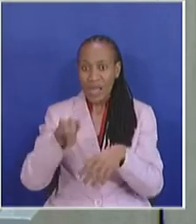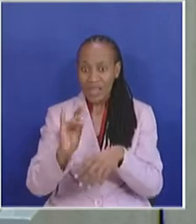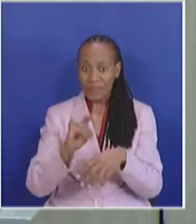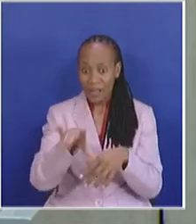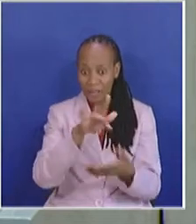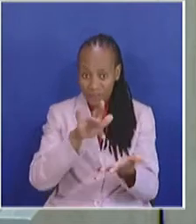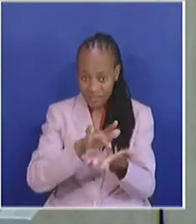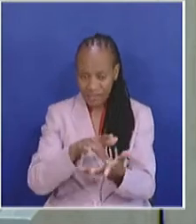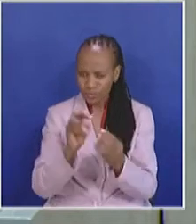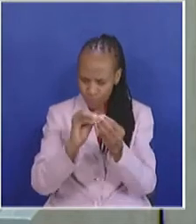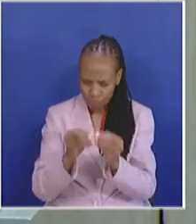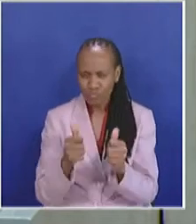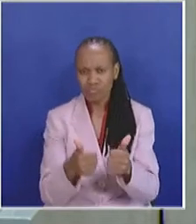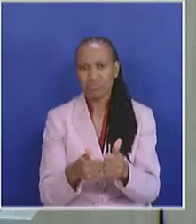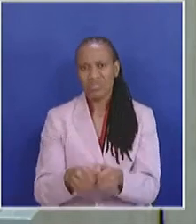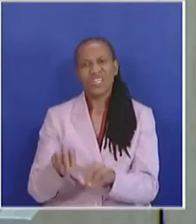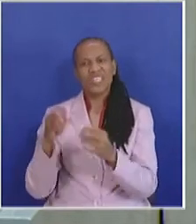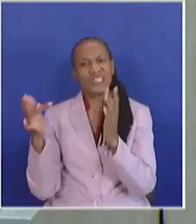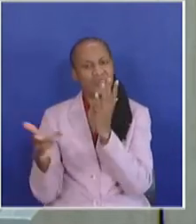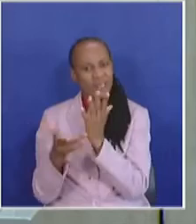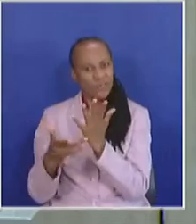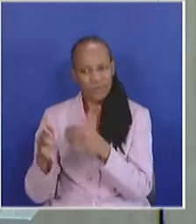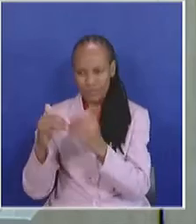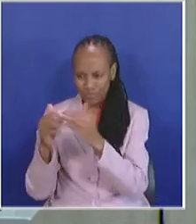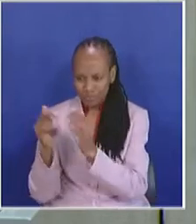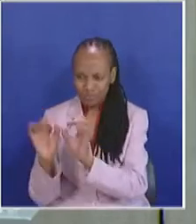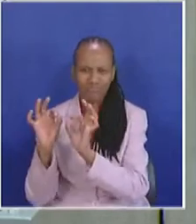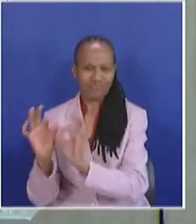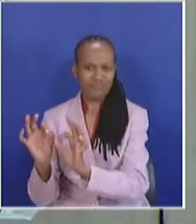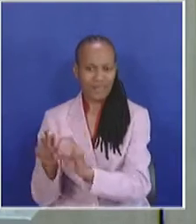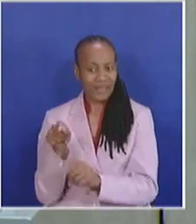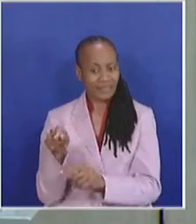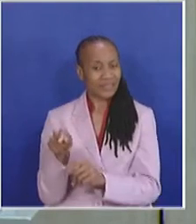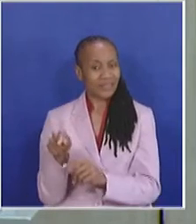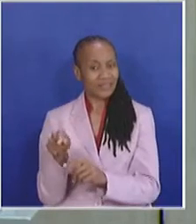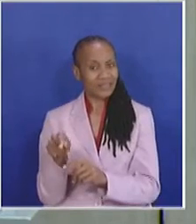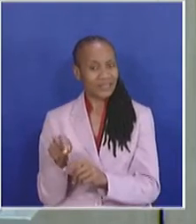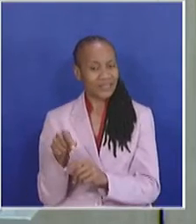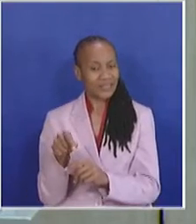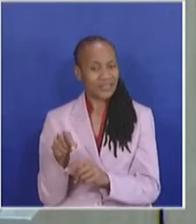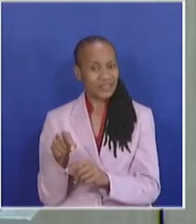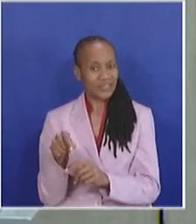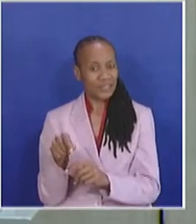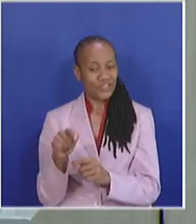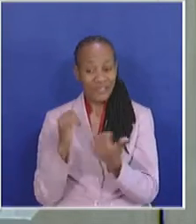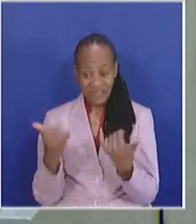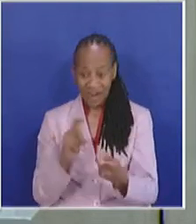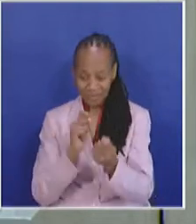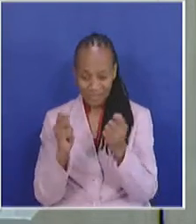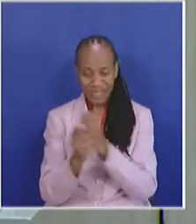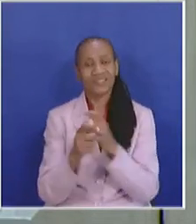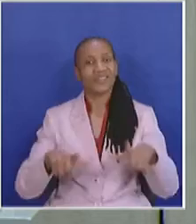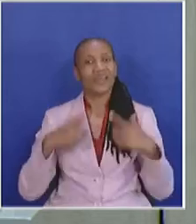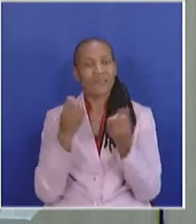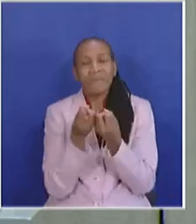communications technology infrastructure. This huge infrastructure investment share is indeed bettering the lives of our people, who